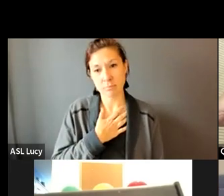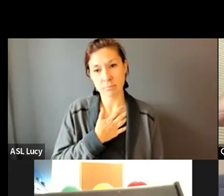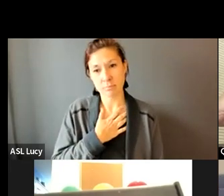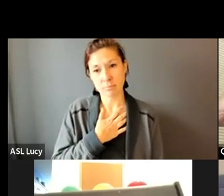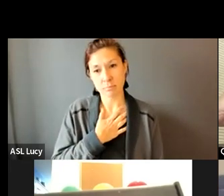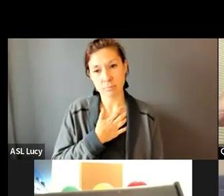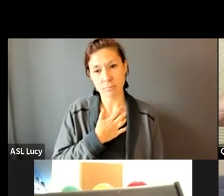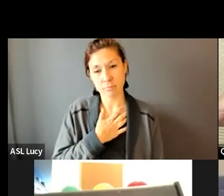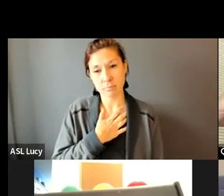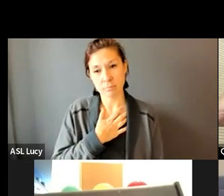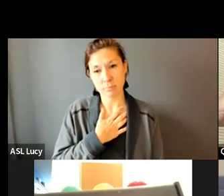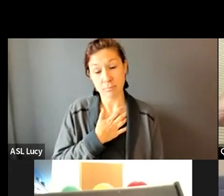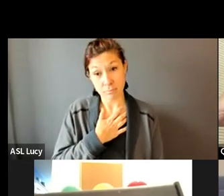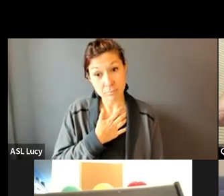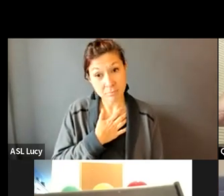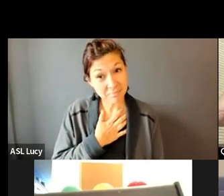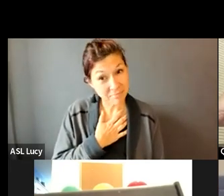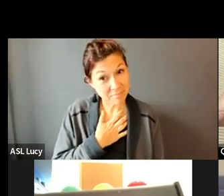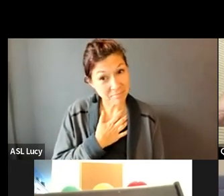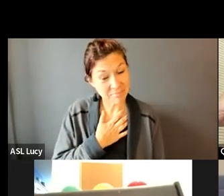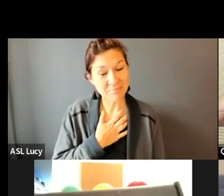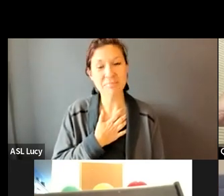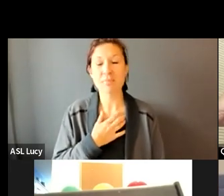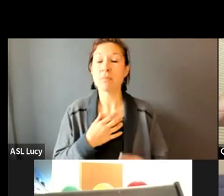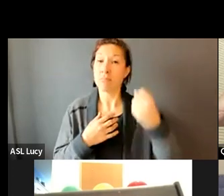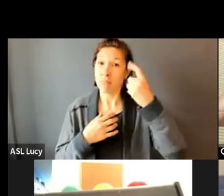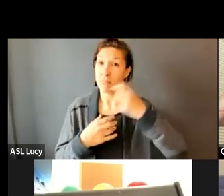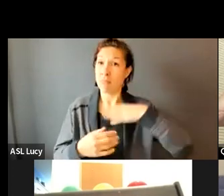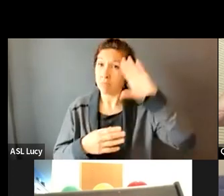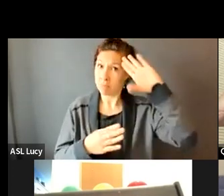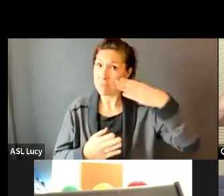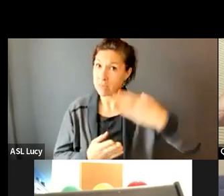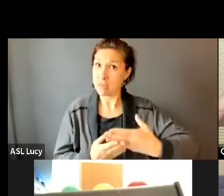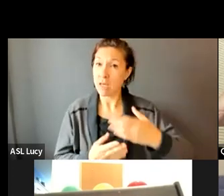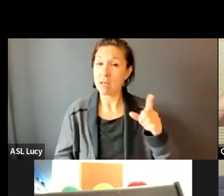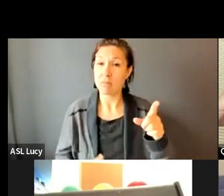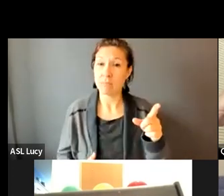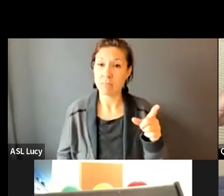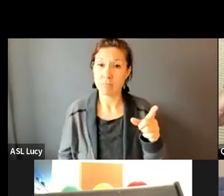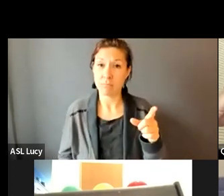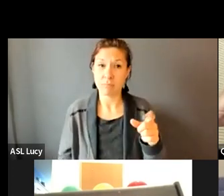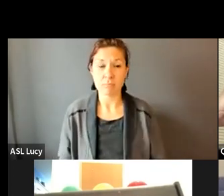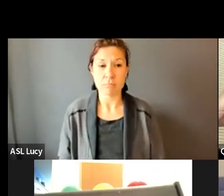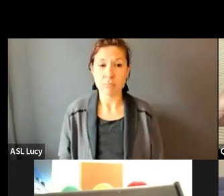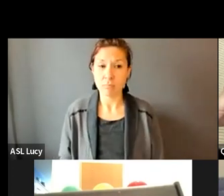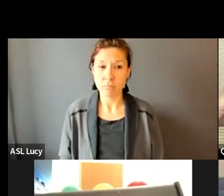in the case of my son um